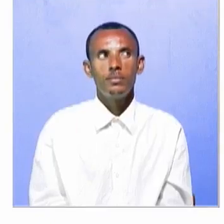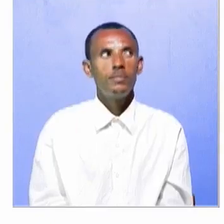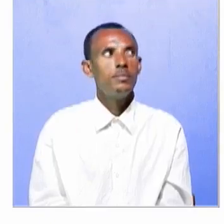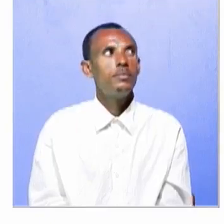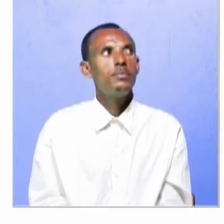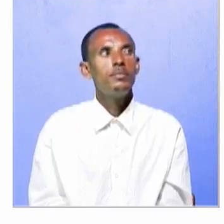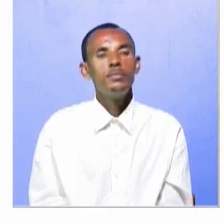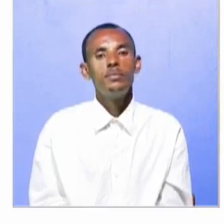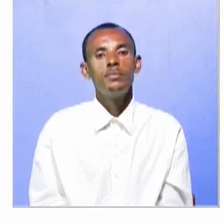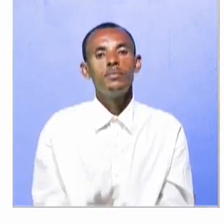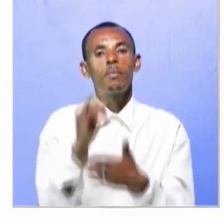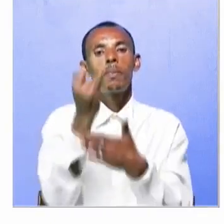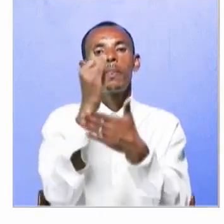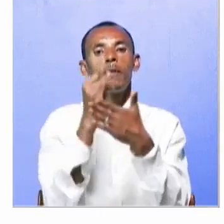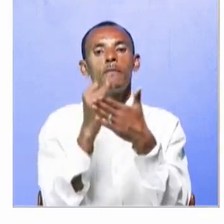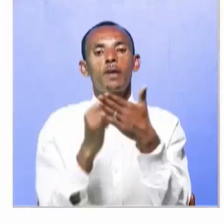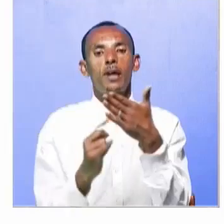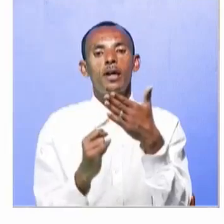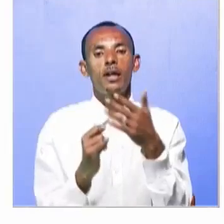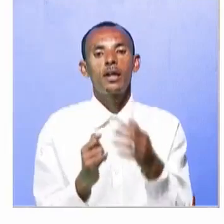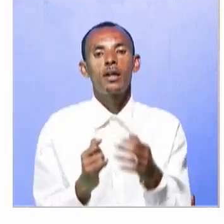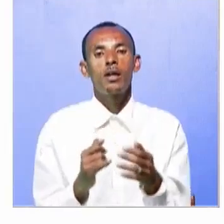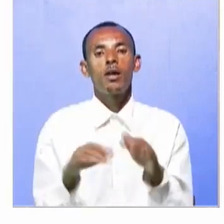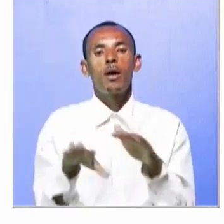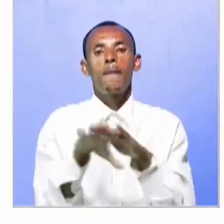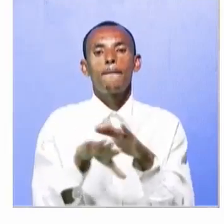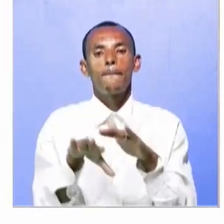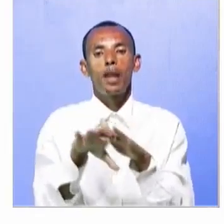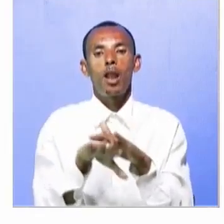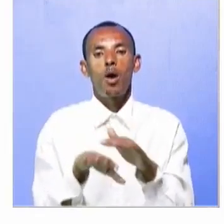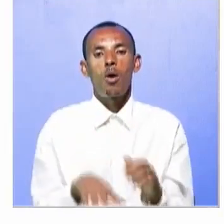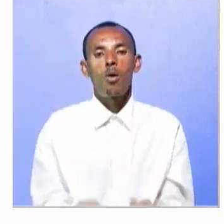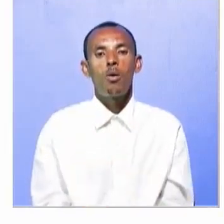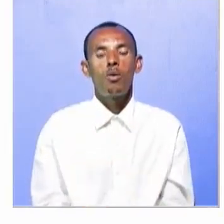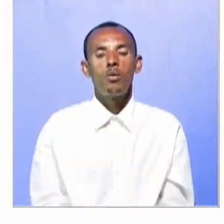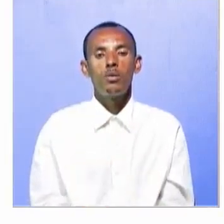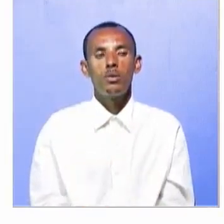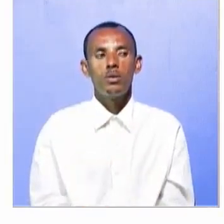in the figure below,